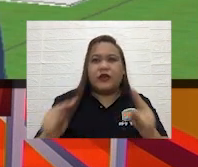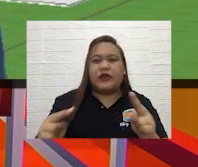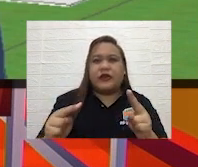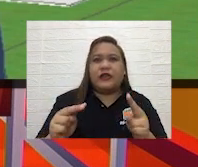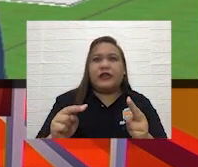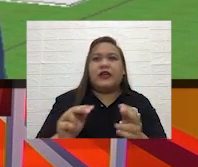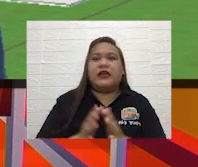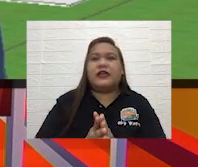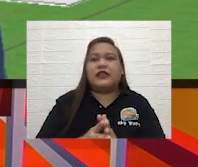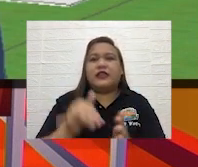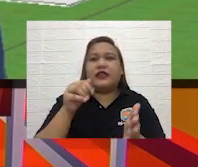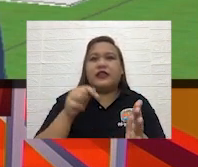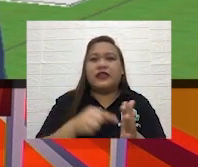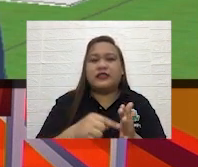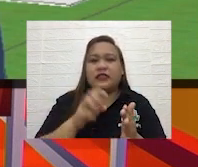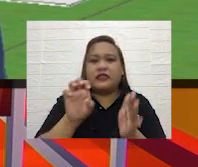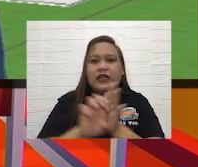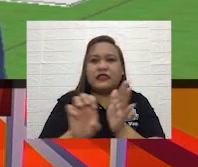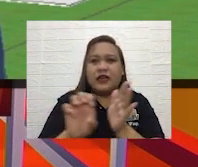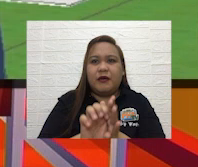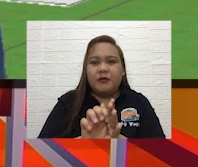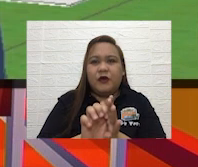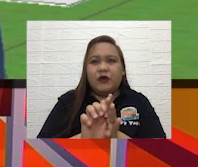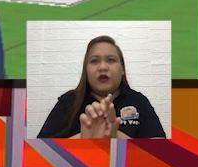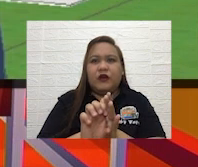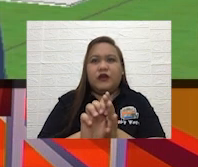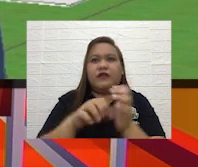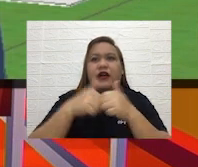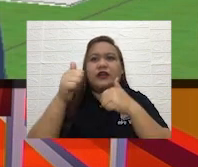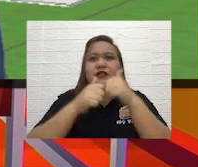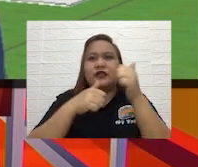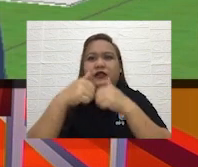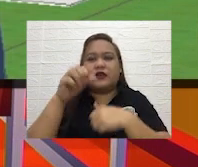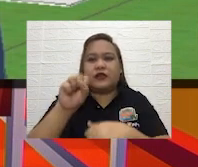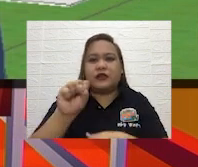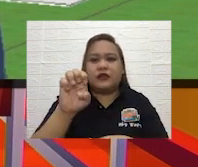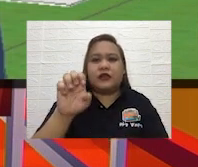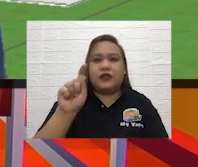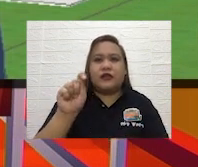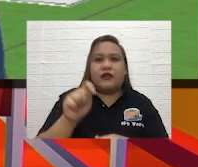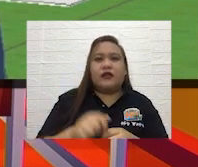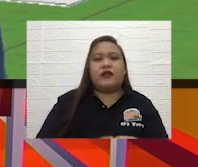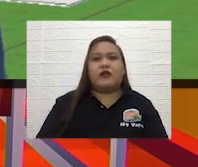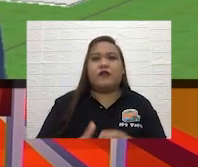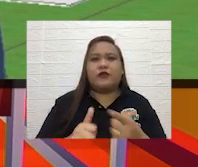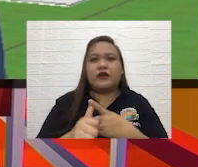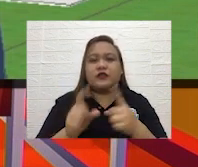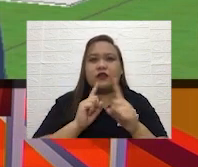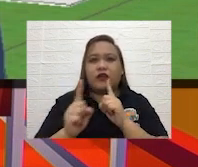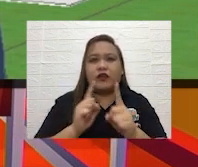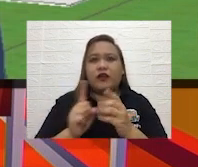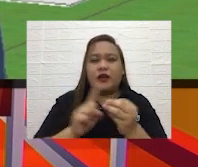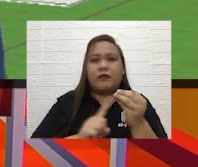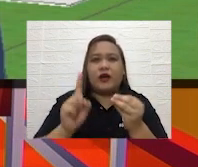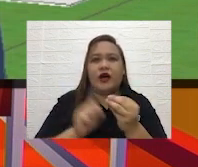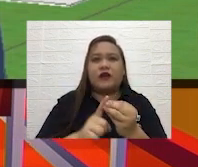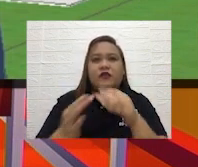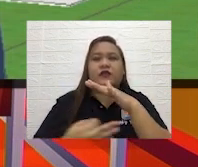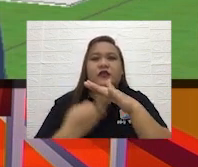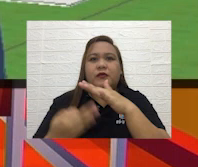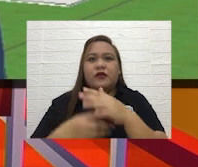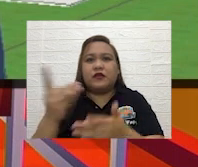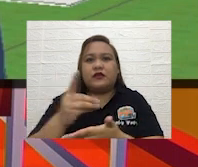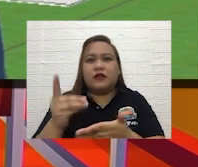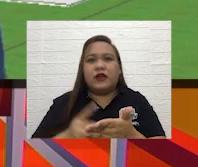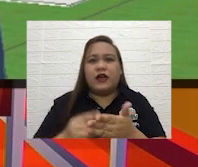architectural set. To draw different drawings under the architectural set, we first need to talk about the most